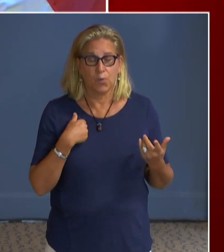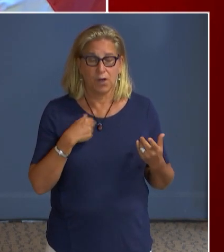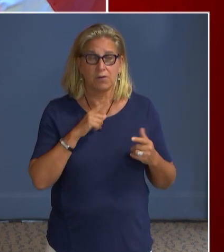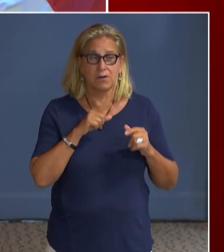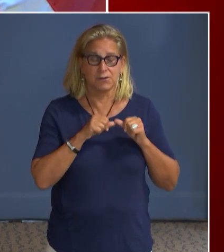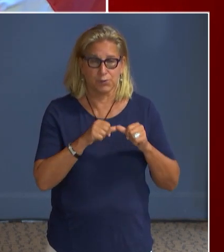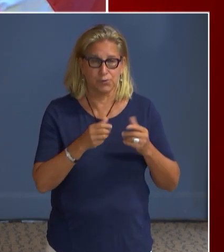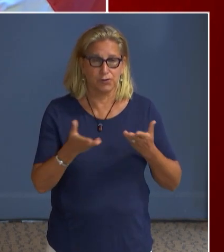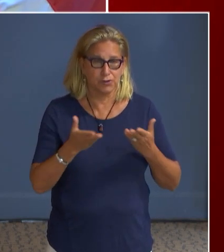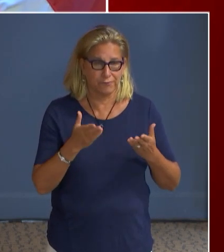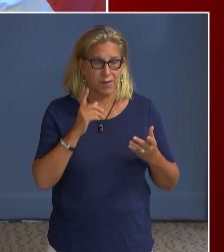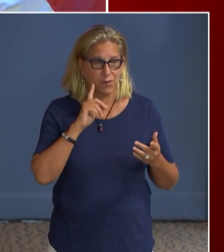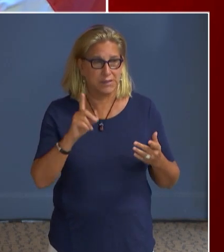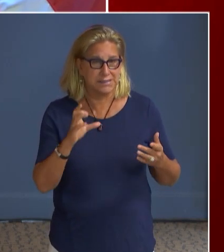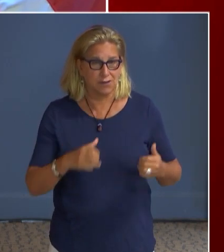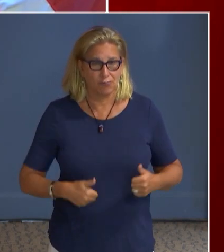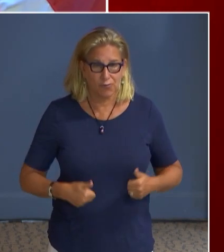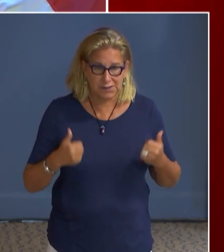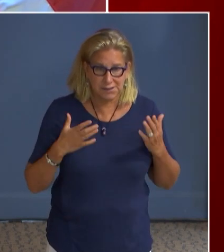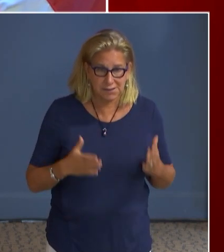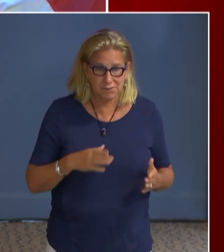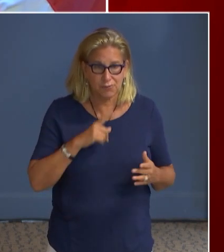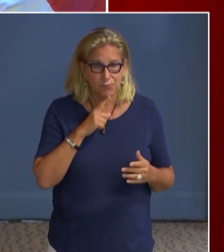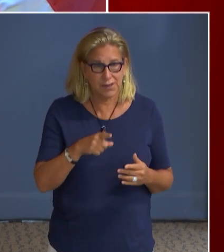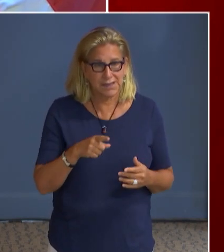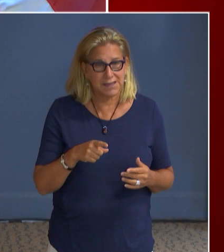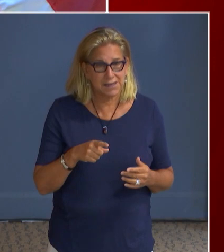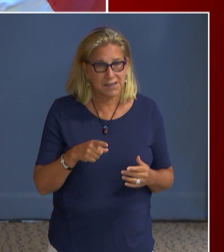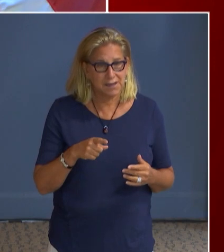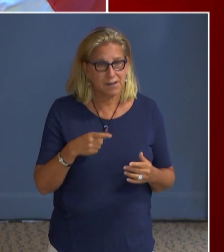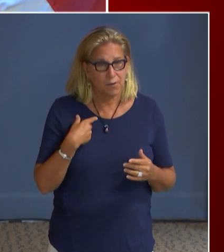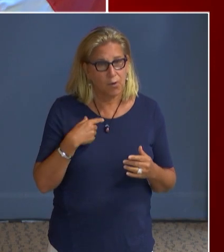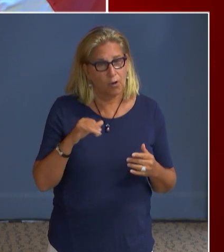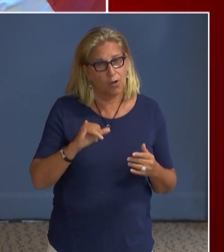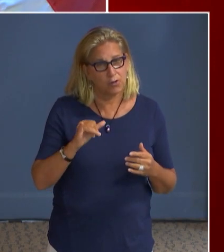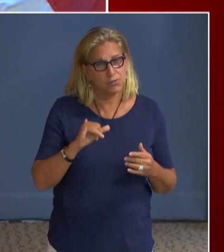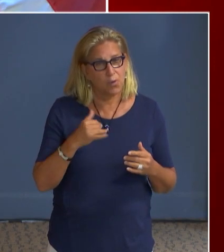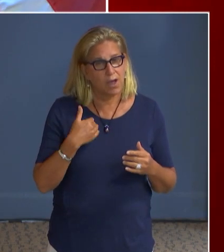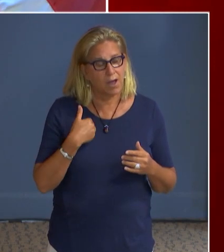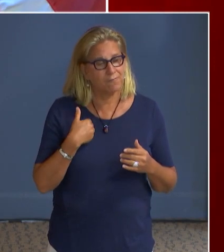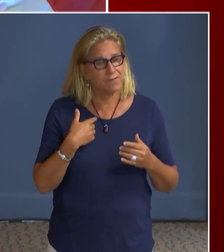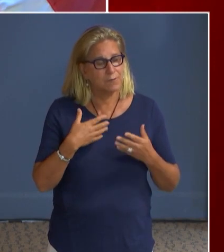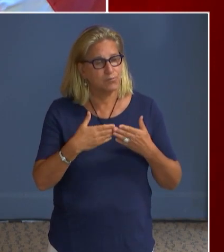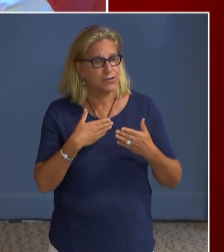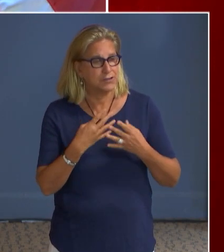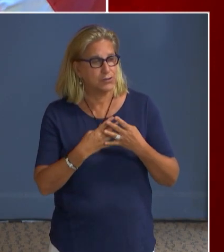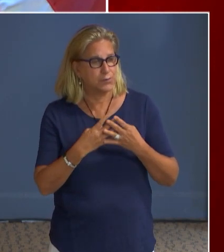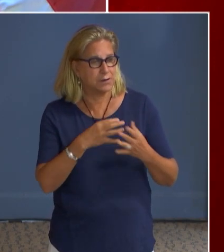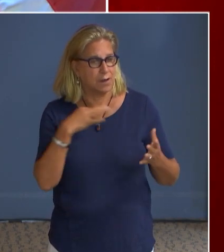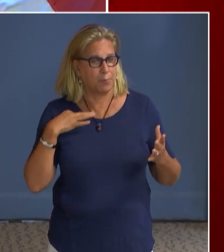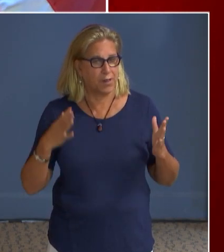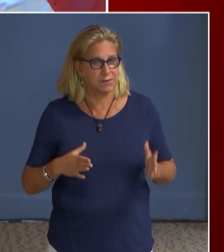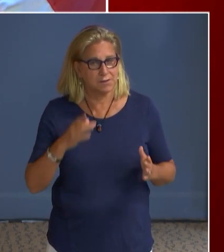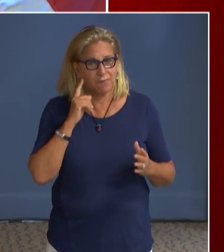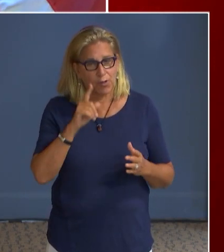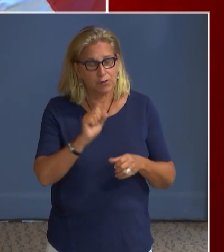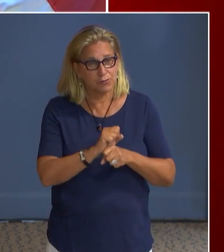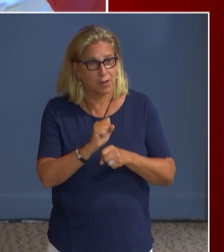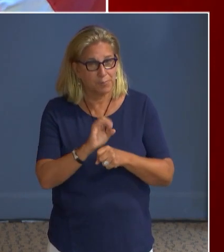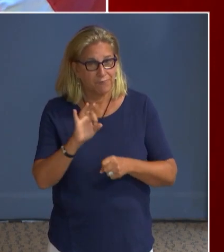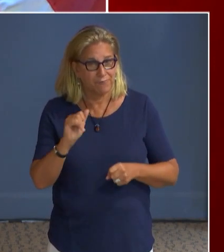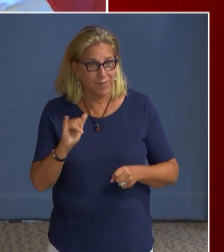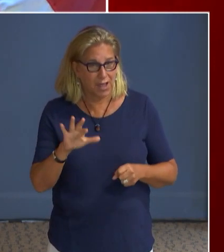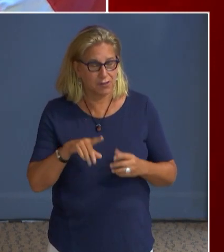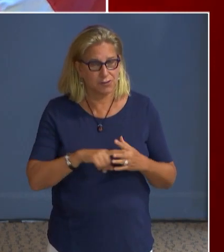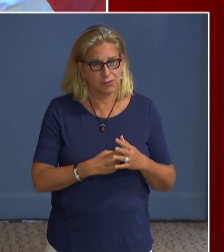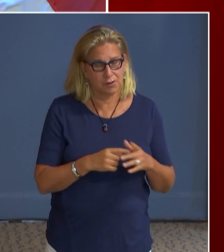resident to register to get pre-screened for our summer hiring event. Registration begins on July 29th and continues through August 7th. We